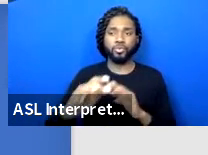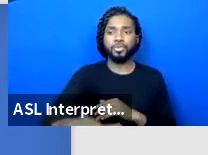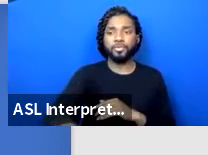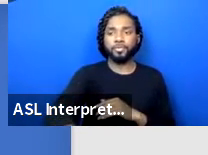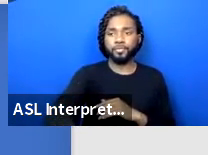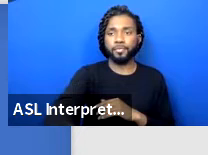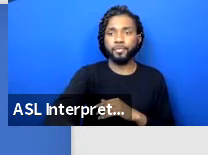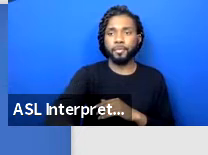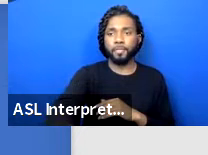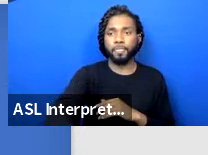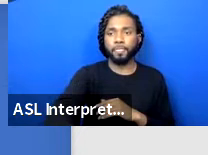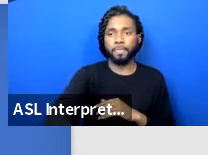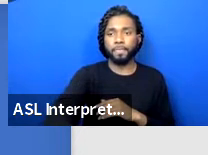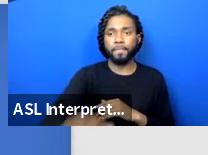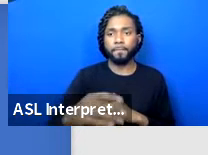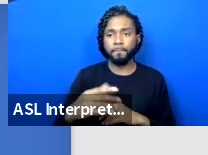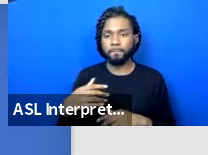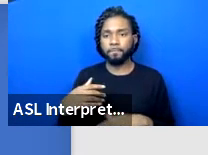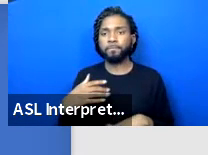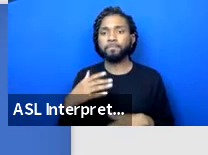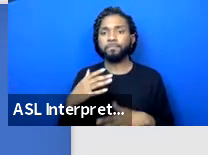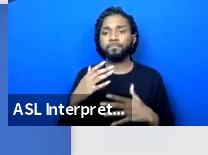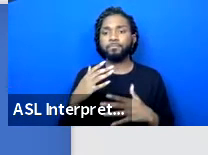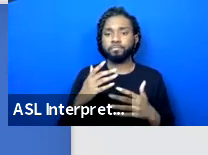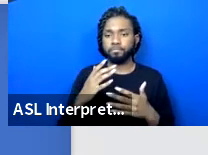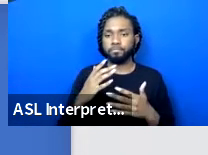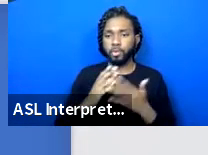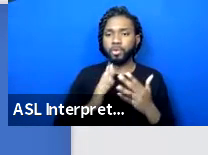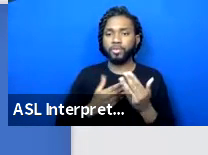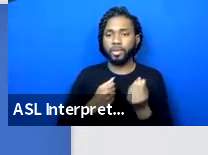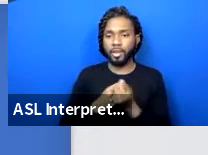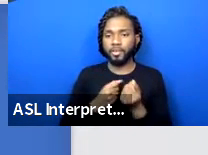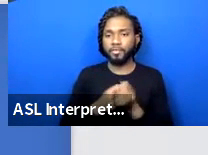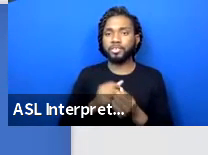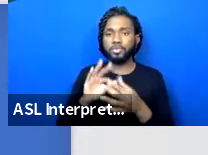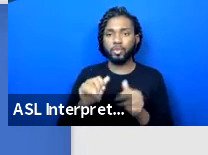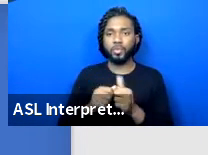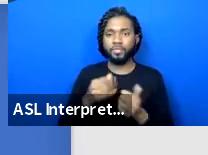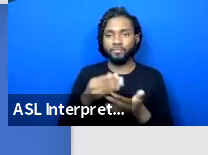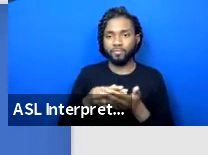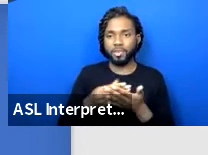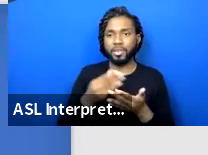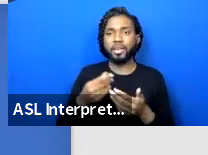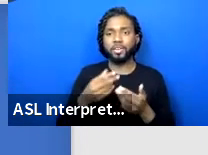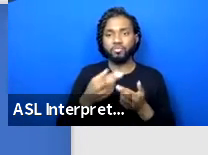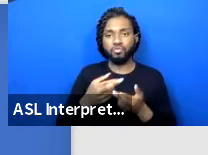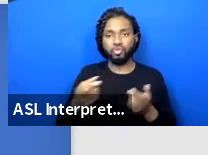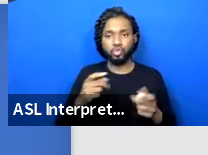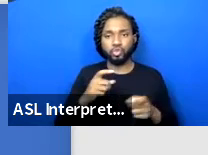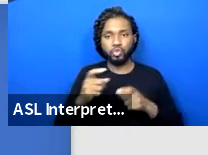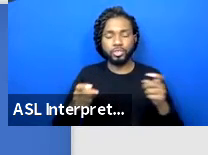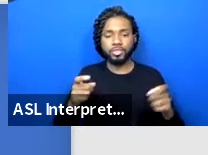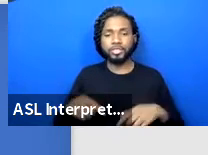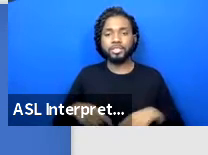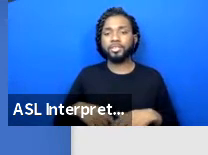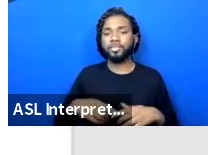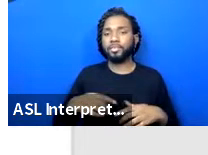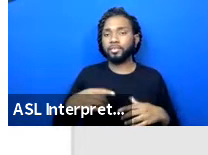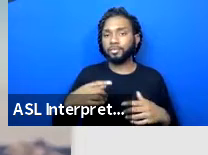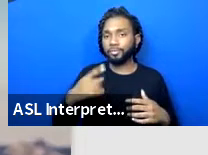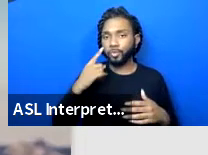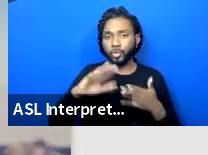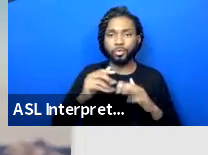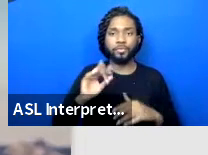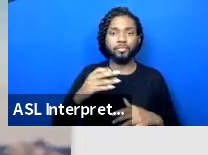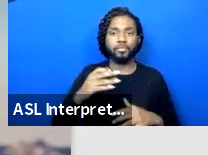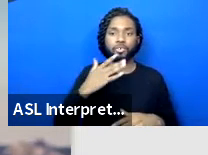also has been, of course, around funding and resourcing. You know, communities of color, Latinx